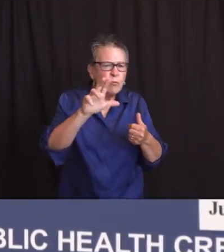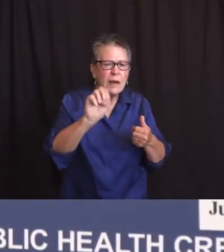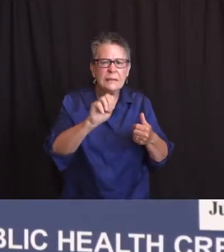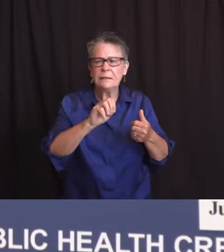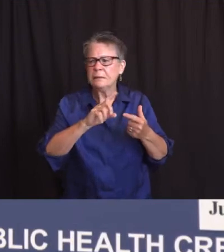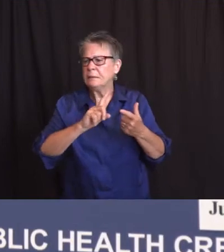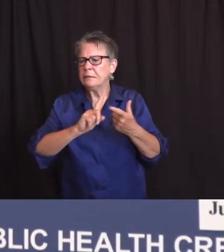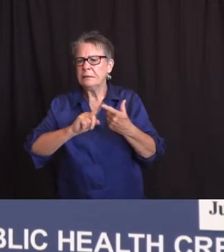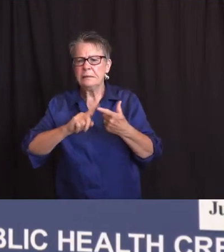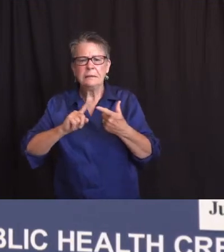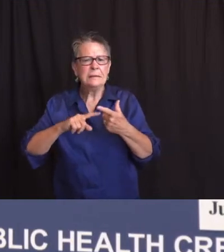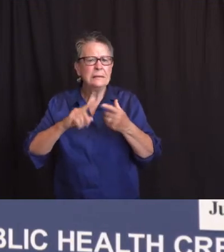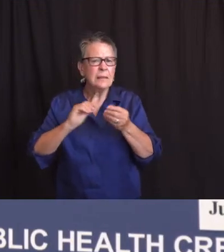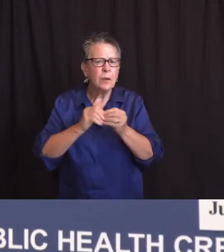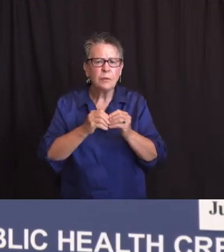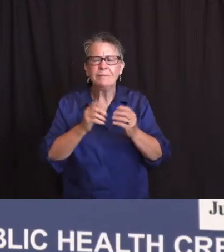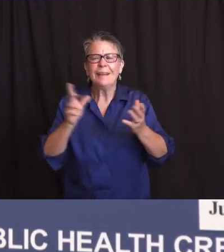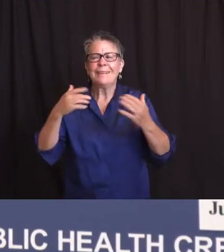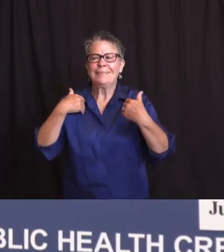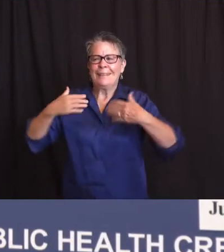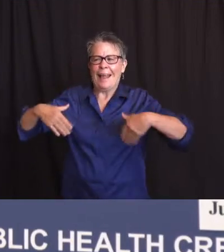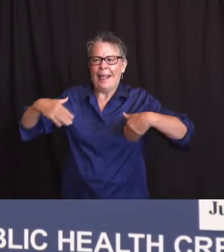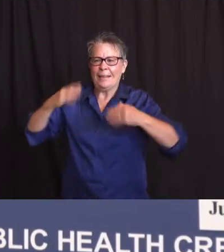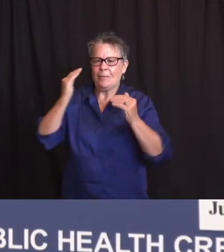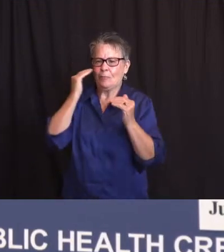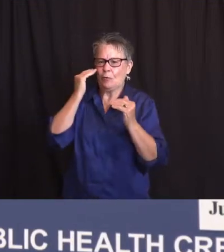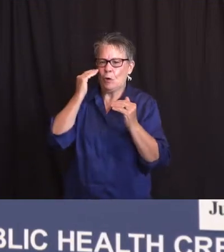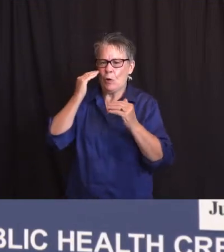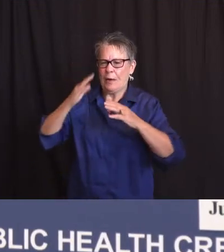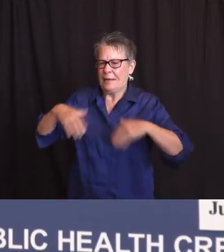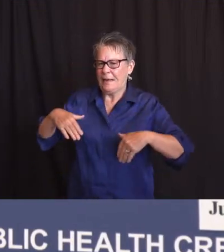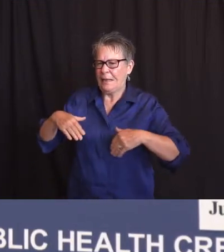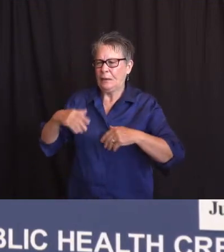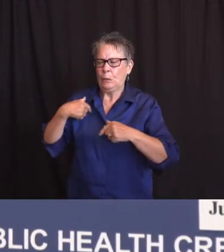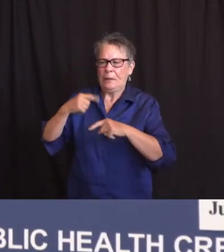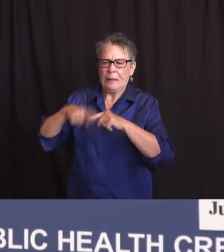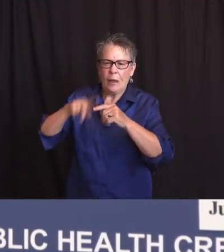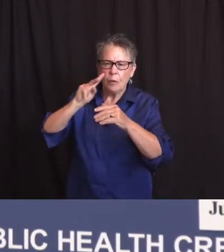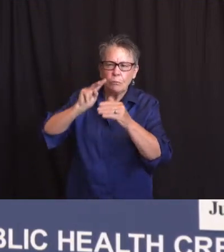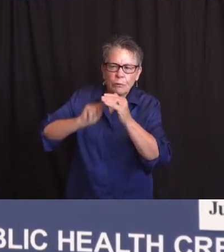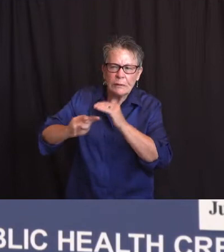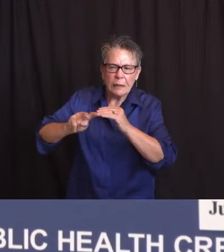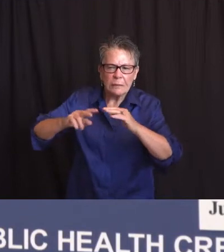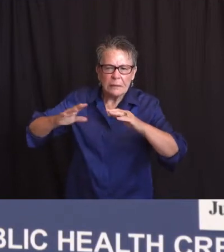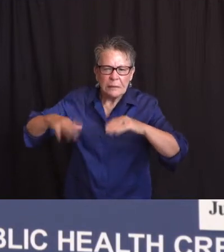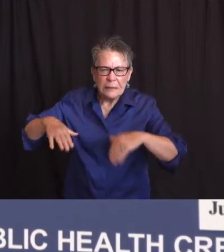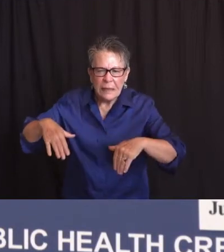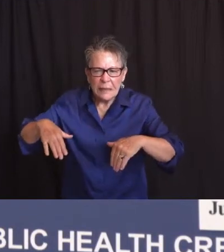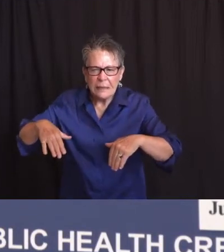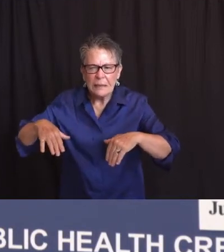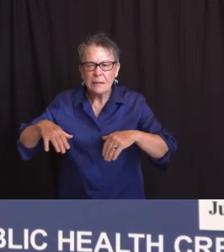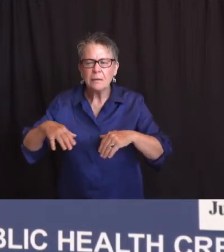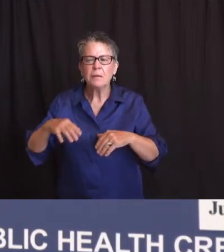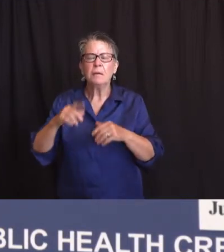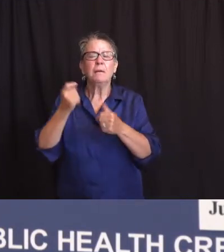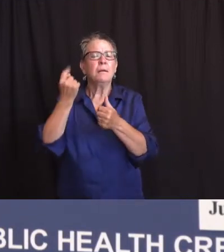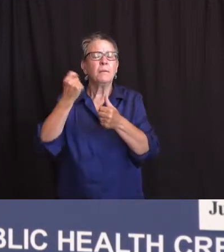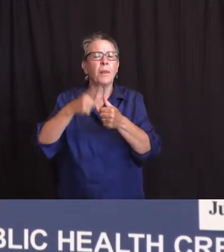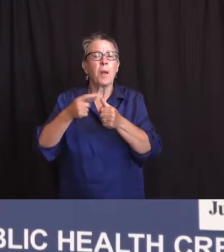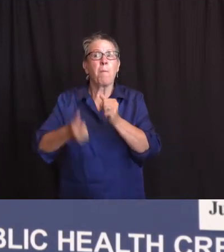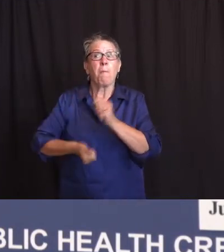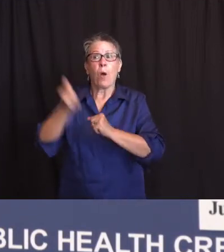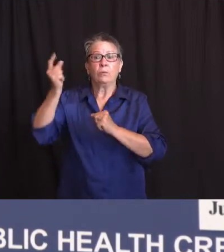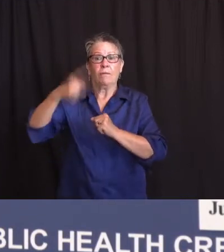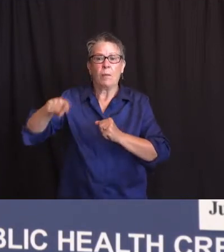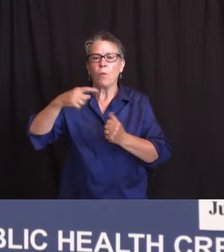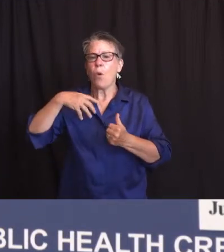is more or less as you would expect, with all towards the older groups. I do not believe that anybody under the age of 50 died, and the